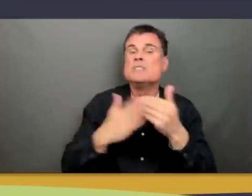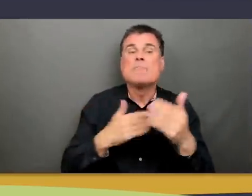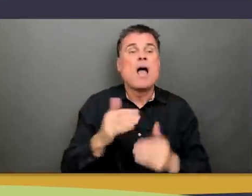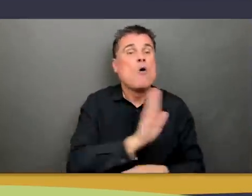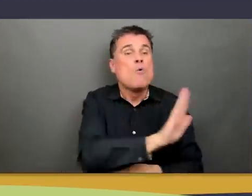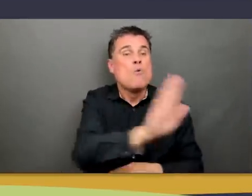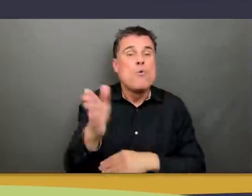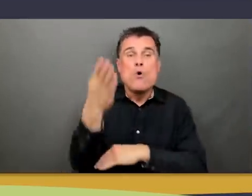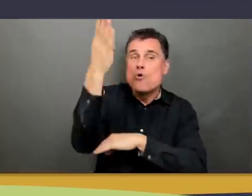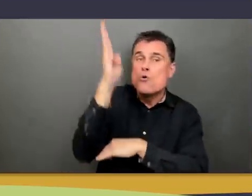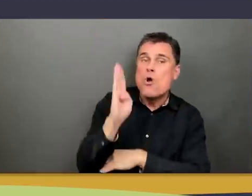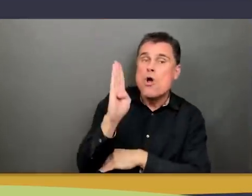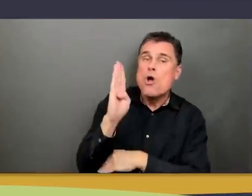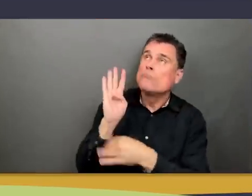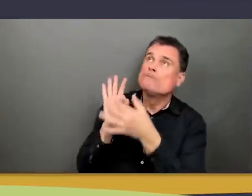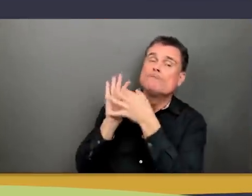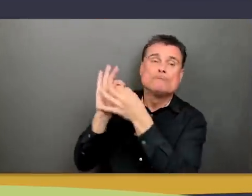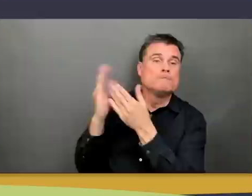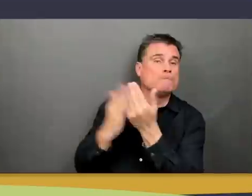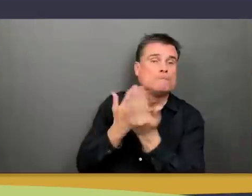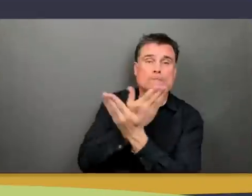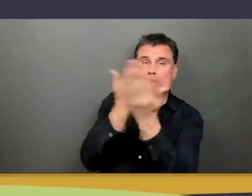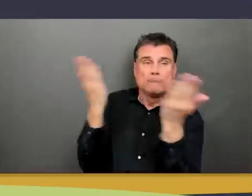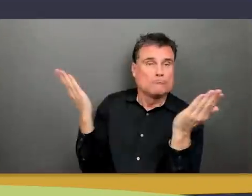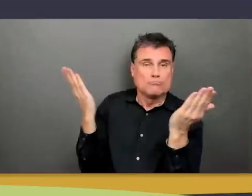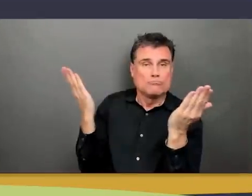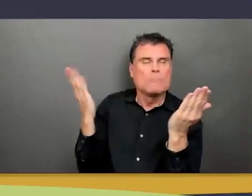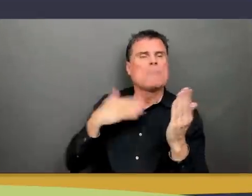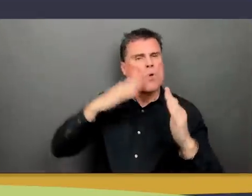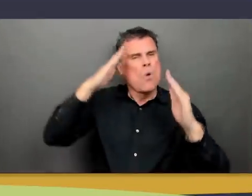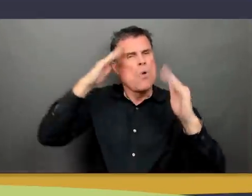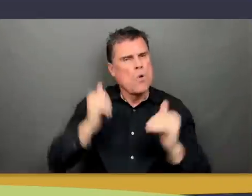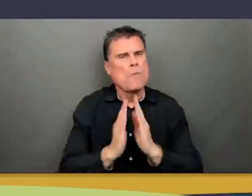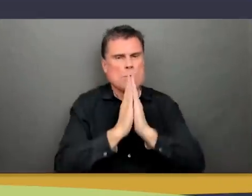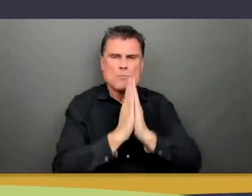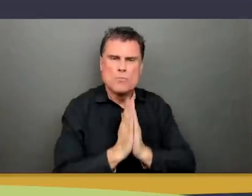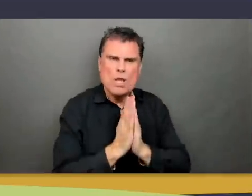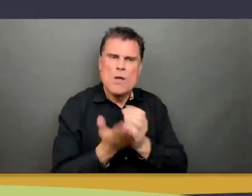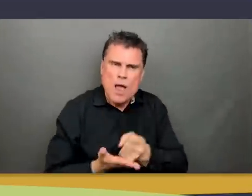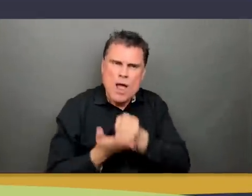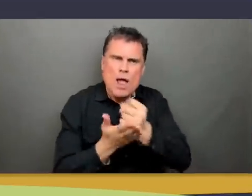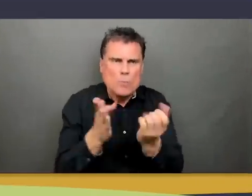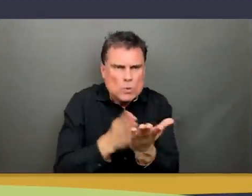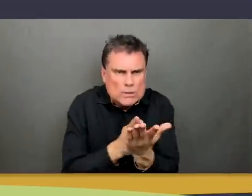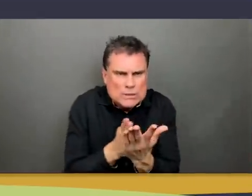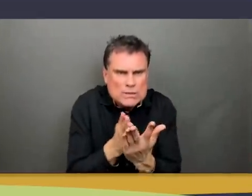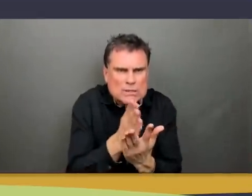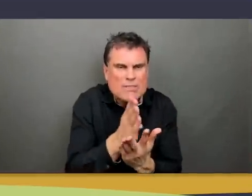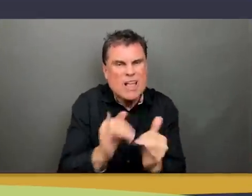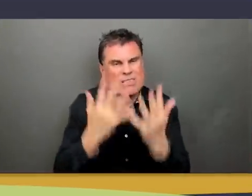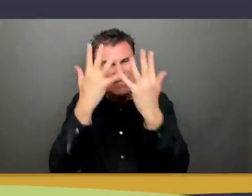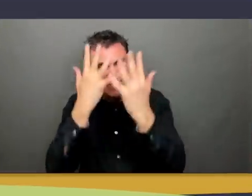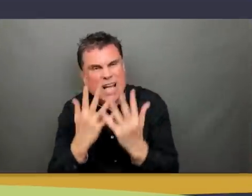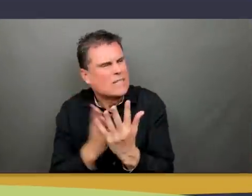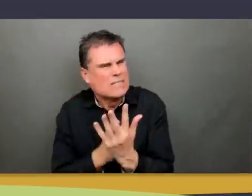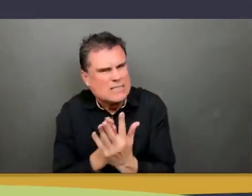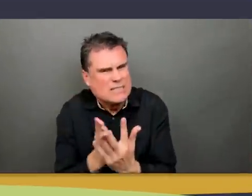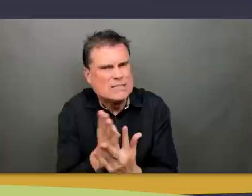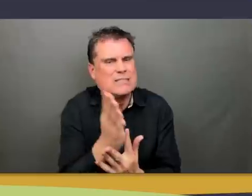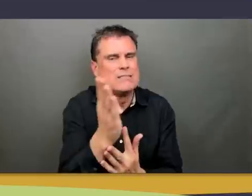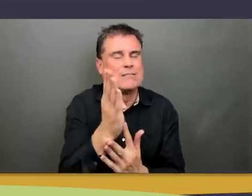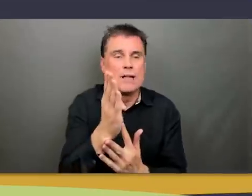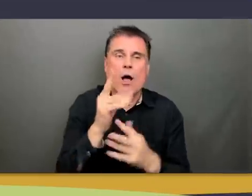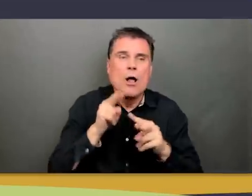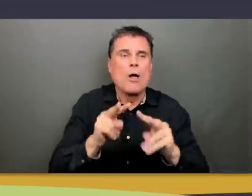you forward. I honor and am deeply honored by the work you continue to do, no matter the obstacles laid in your